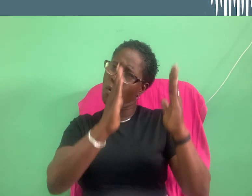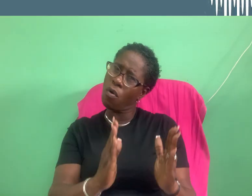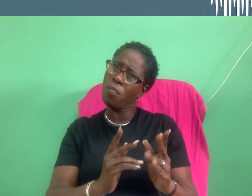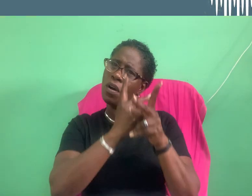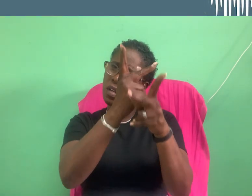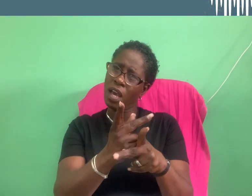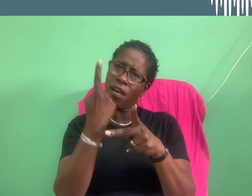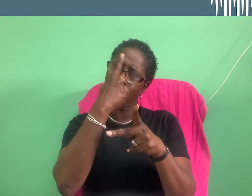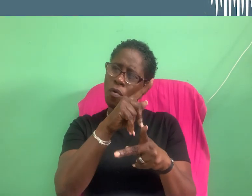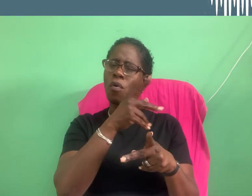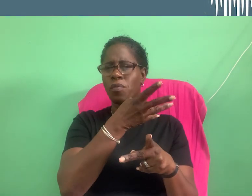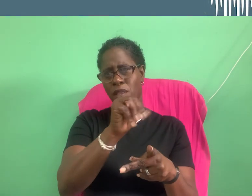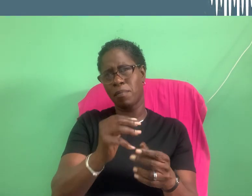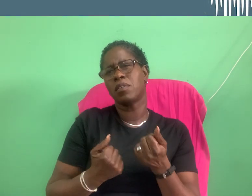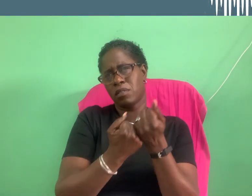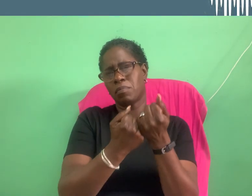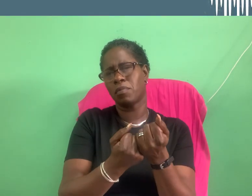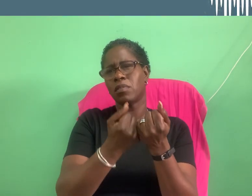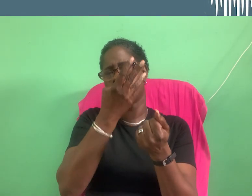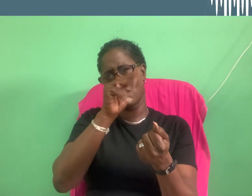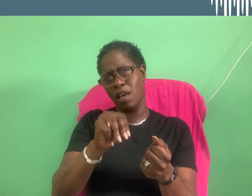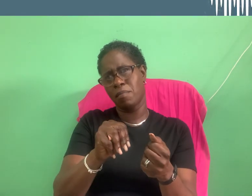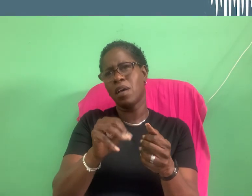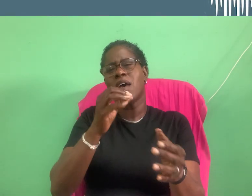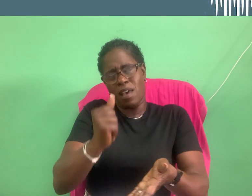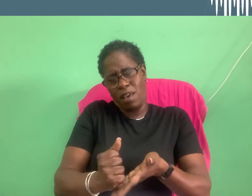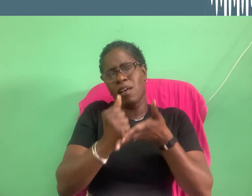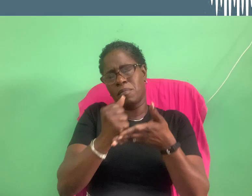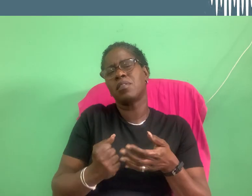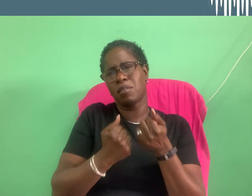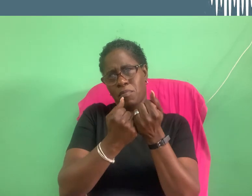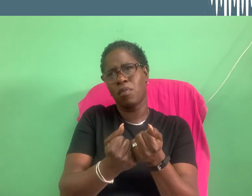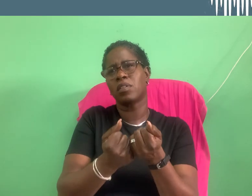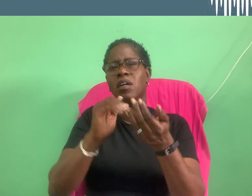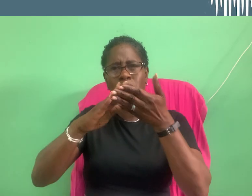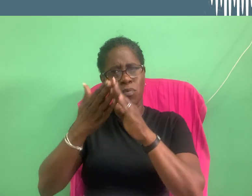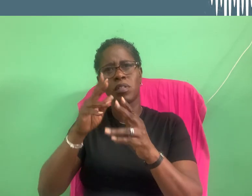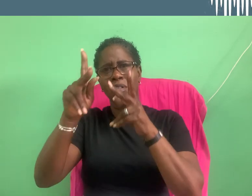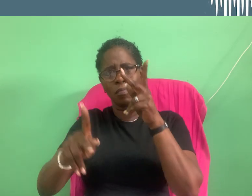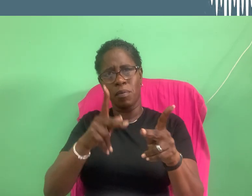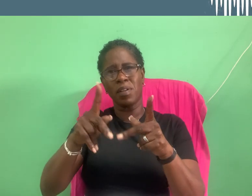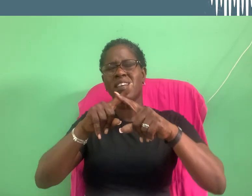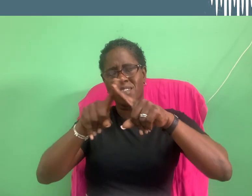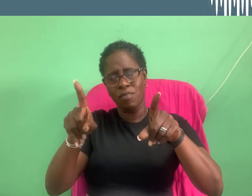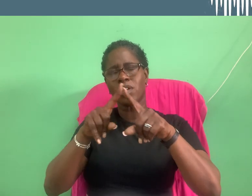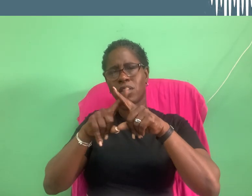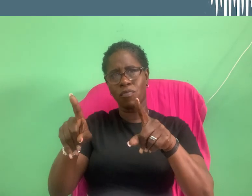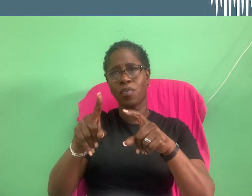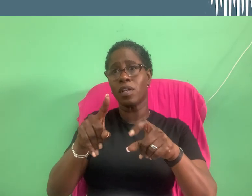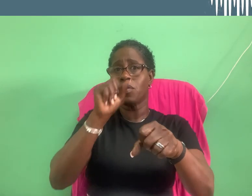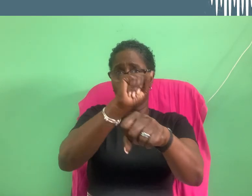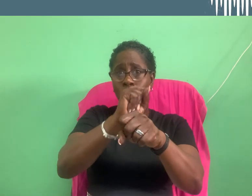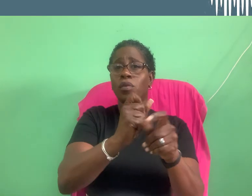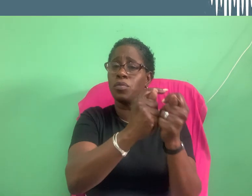case management, advocacy, crisis intervention, and support in the community, as well as a variety of collaborative